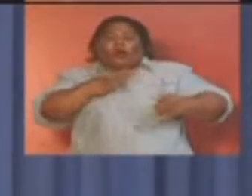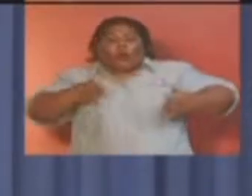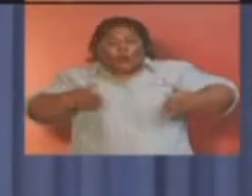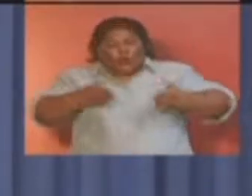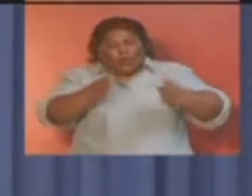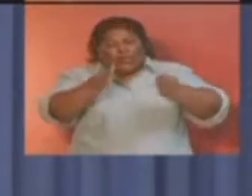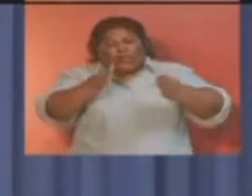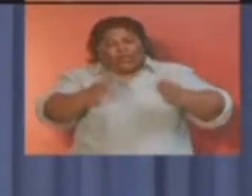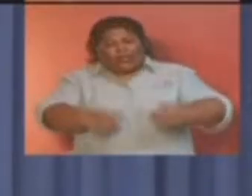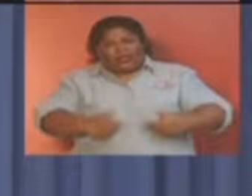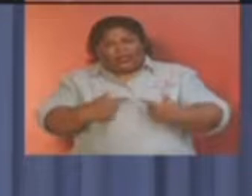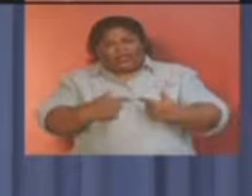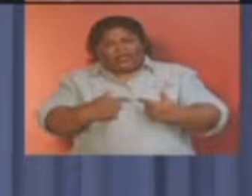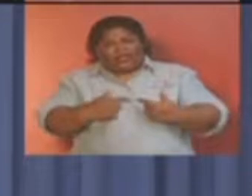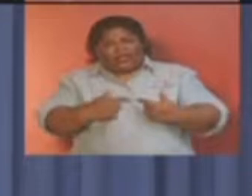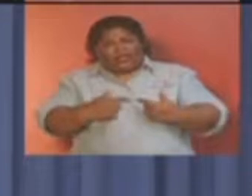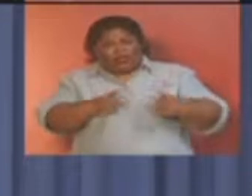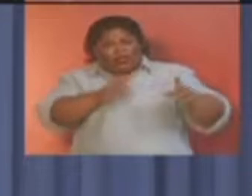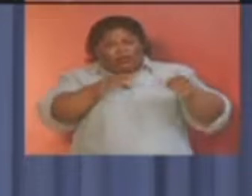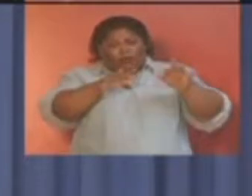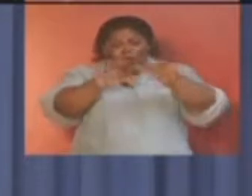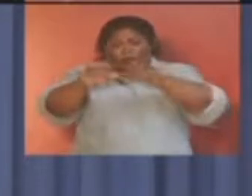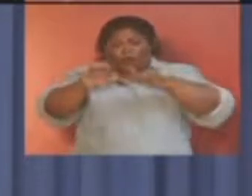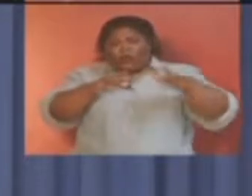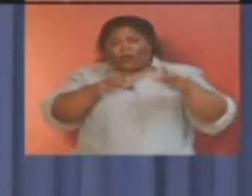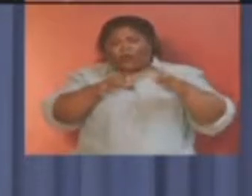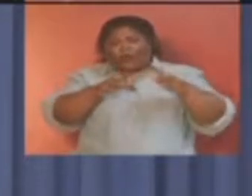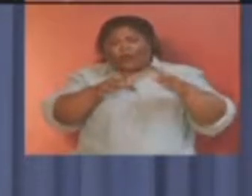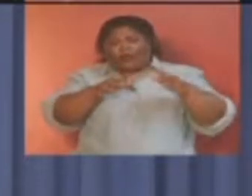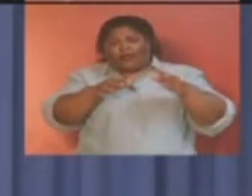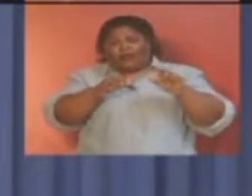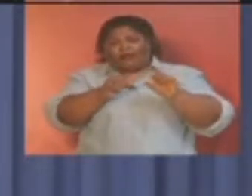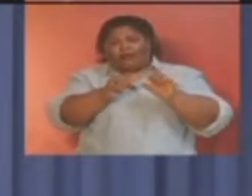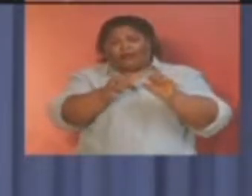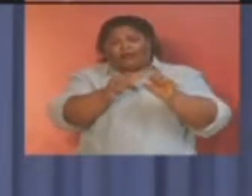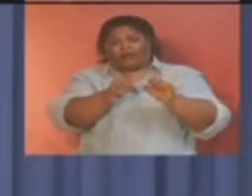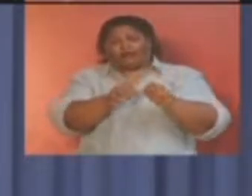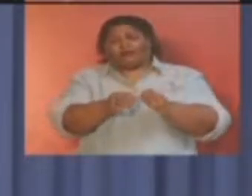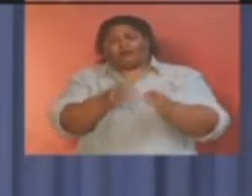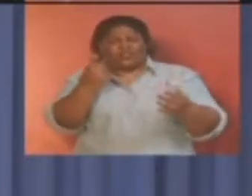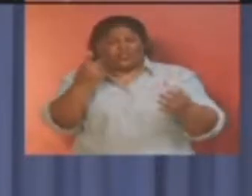the editorial today in one of the papers, they spoke about